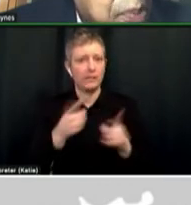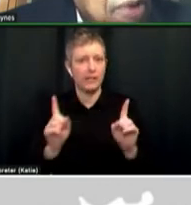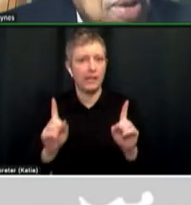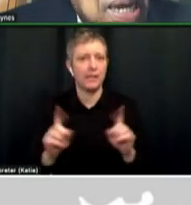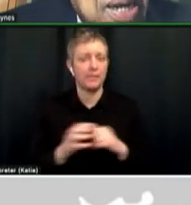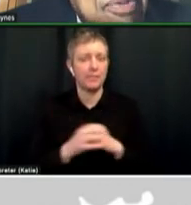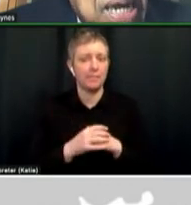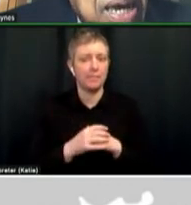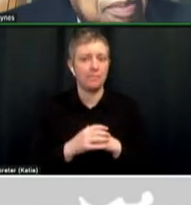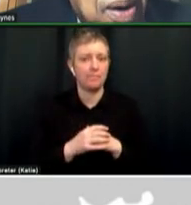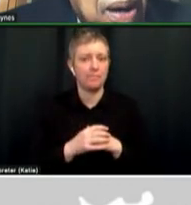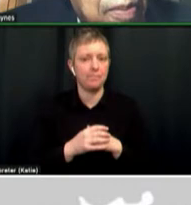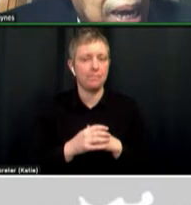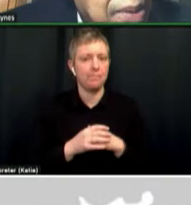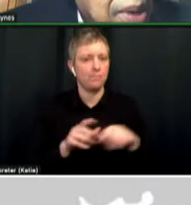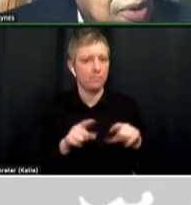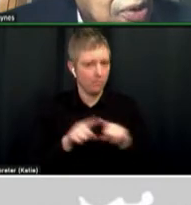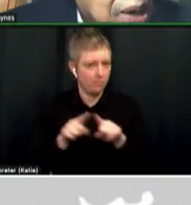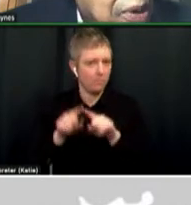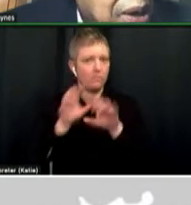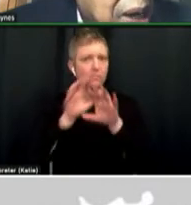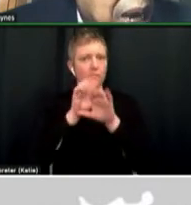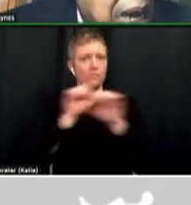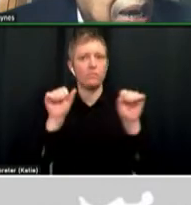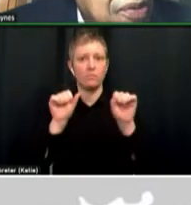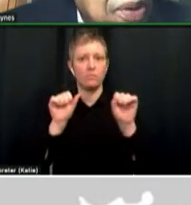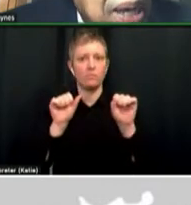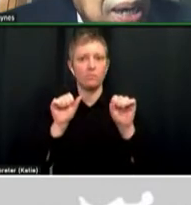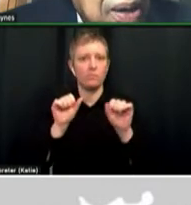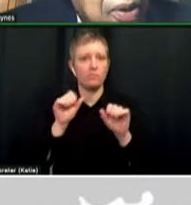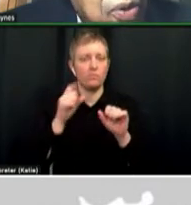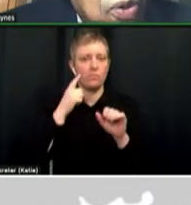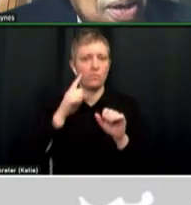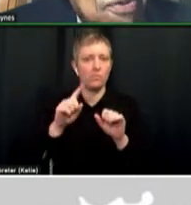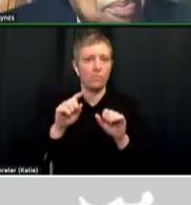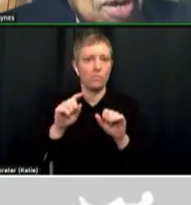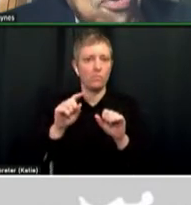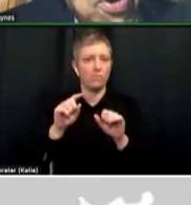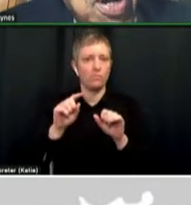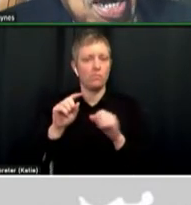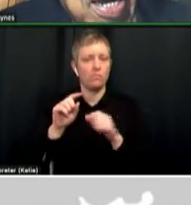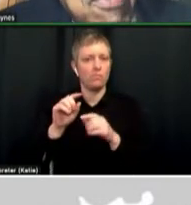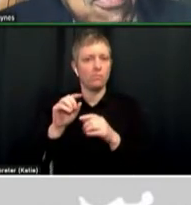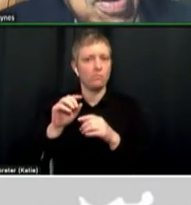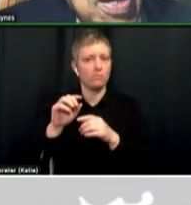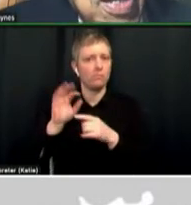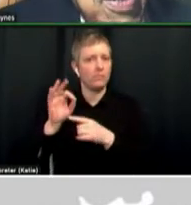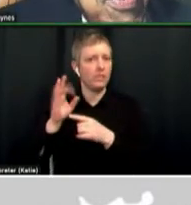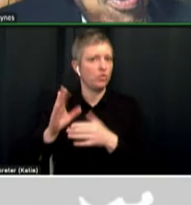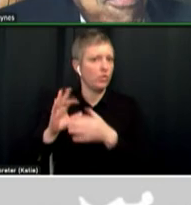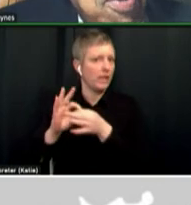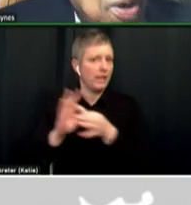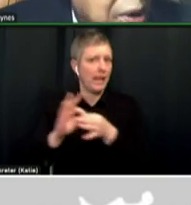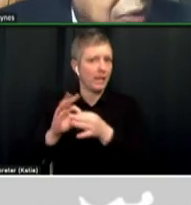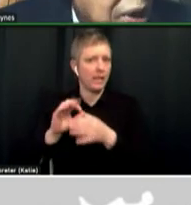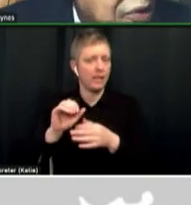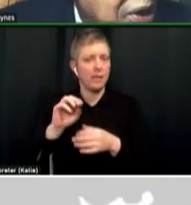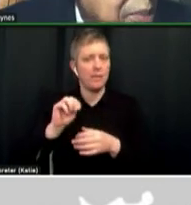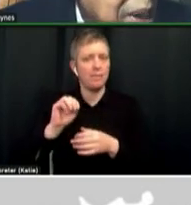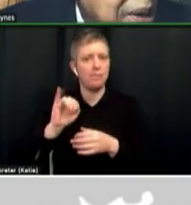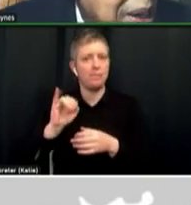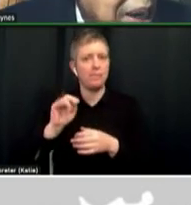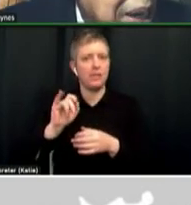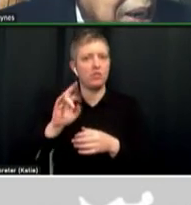as president of the Abana Ministerial Alliance, the oldest minister alliance in the North and